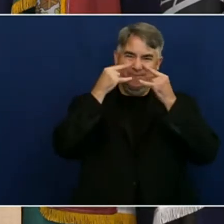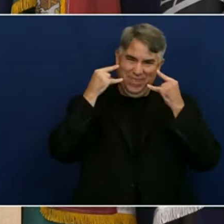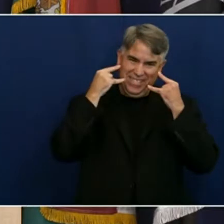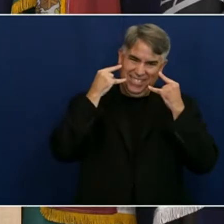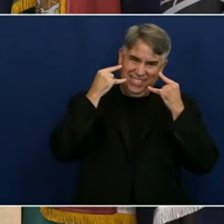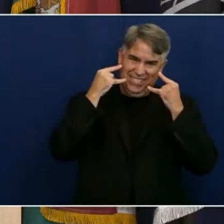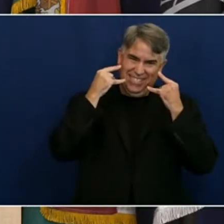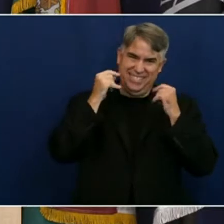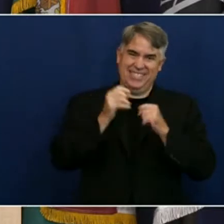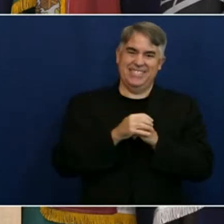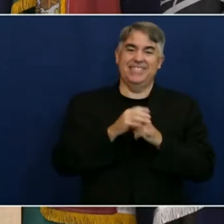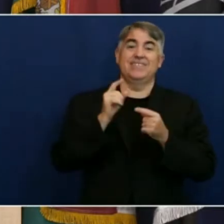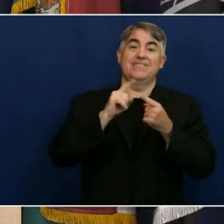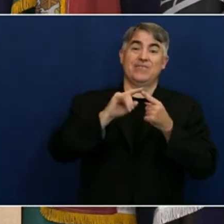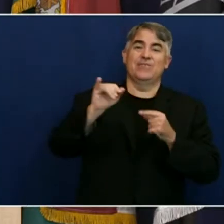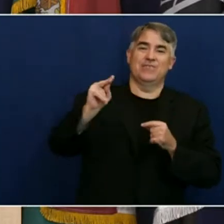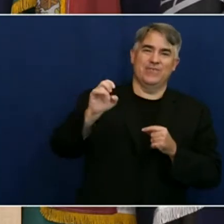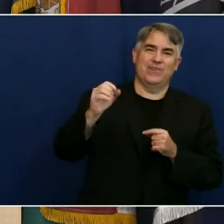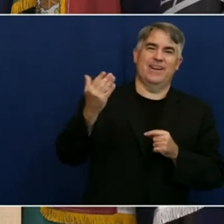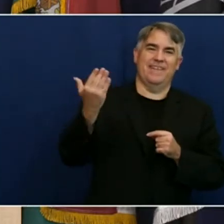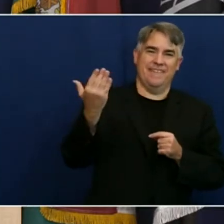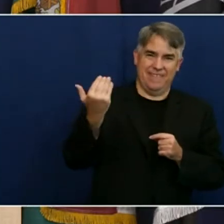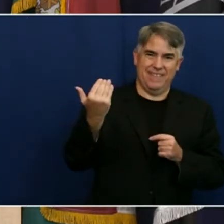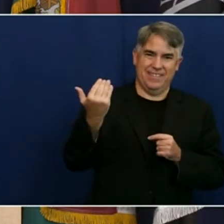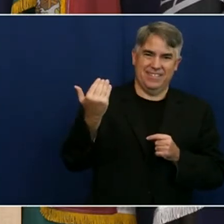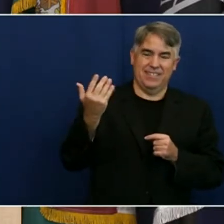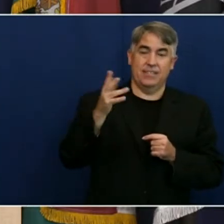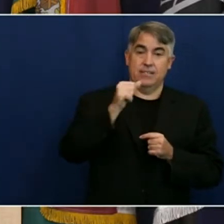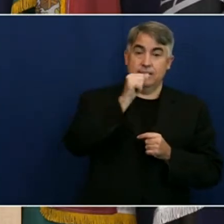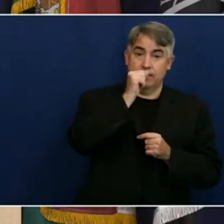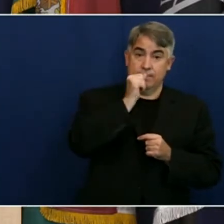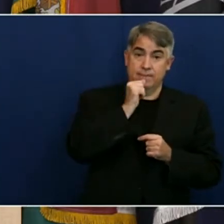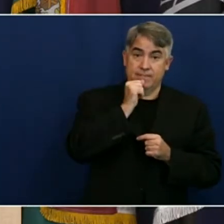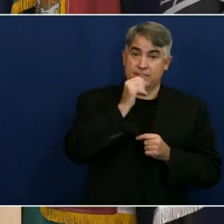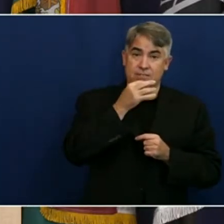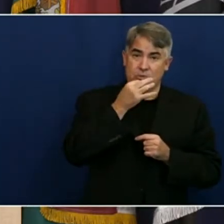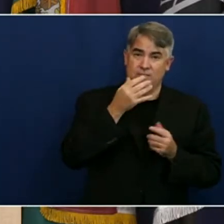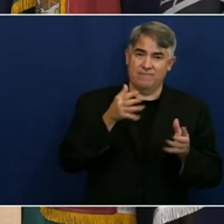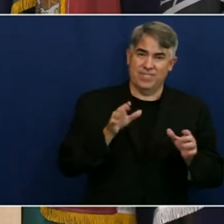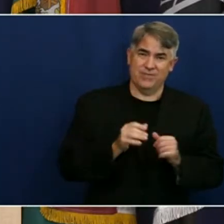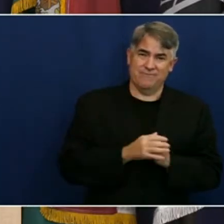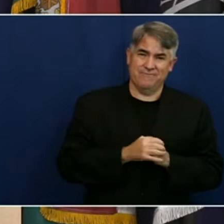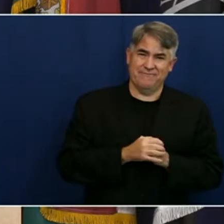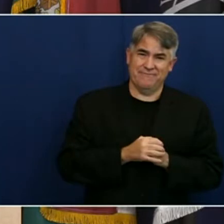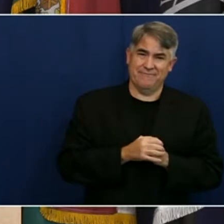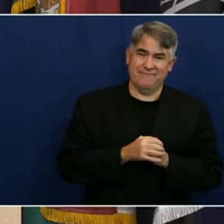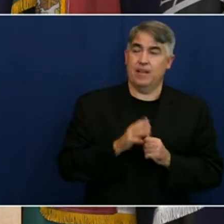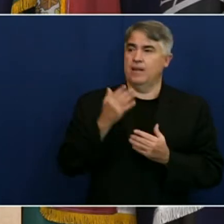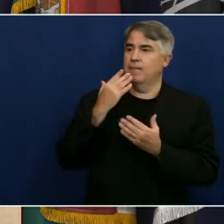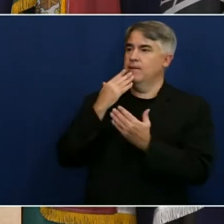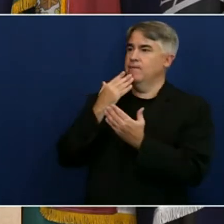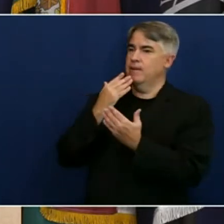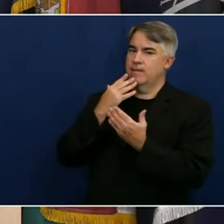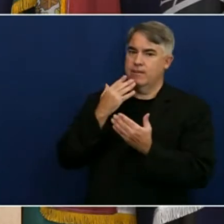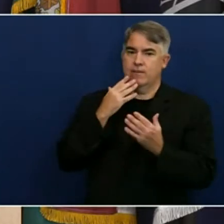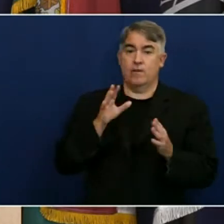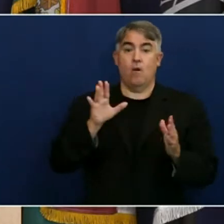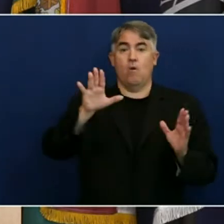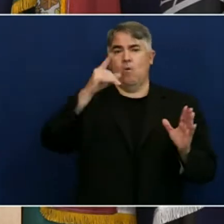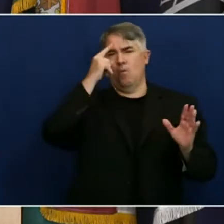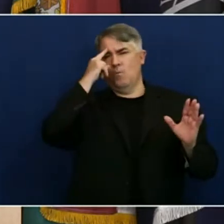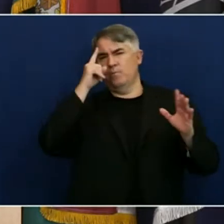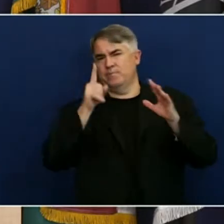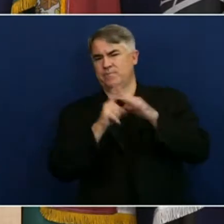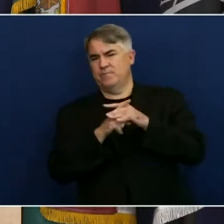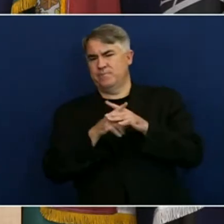Diego County. And again, it's just for a few more weeks. That concludes our questions for today. I want to note next week our